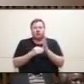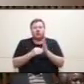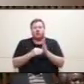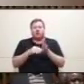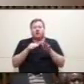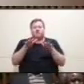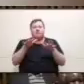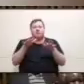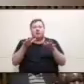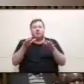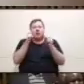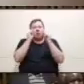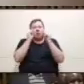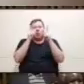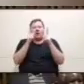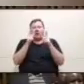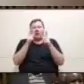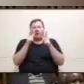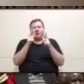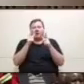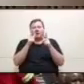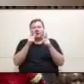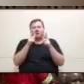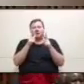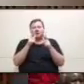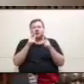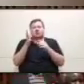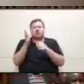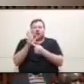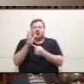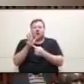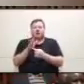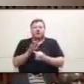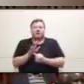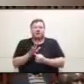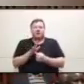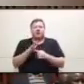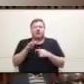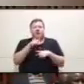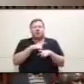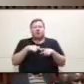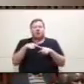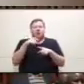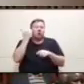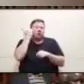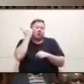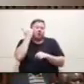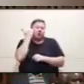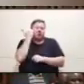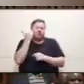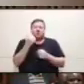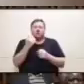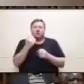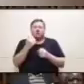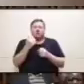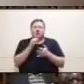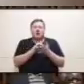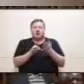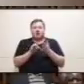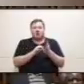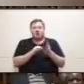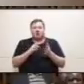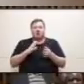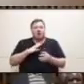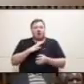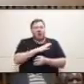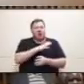awareness campaign, wherein, like, in the next coming local government elections, these councillors, they'll be going off the system. Now,